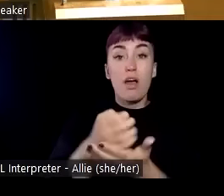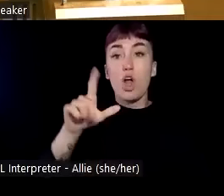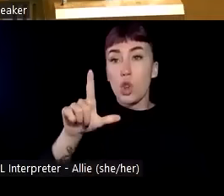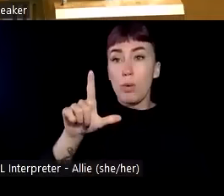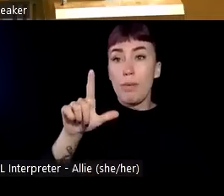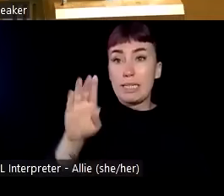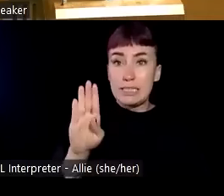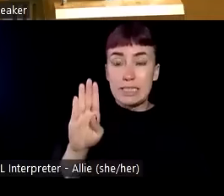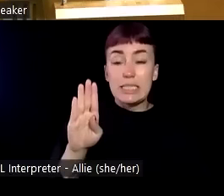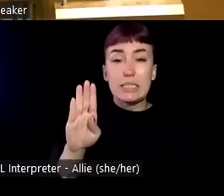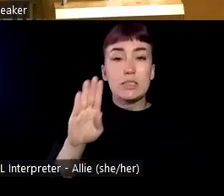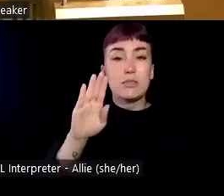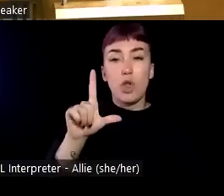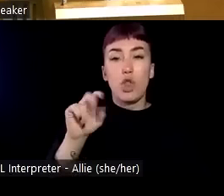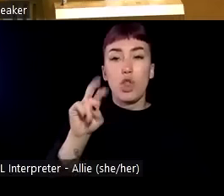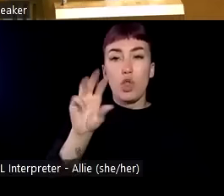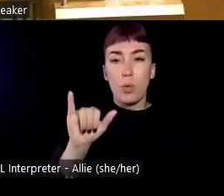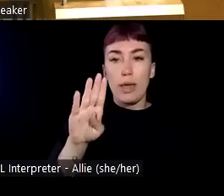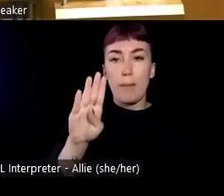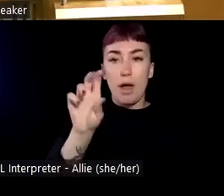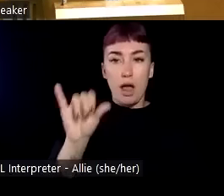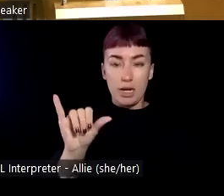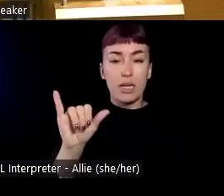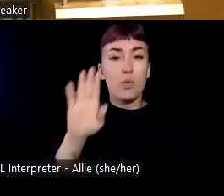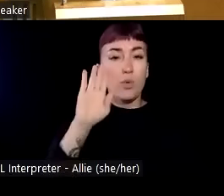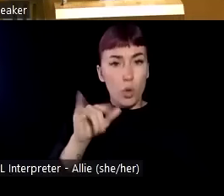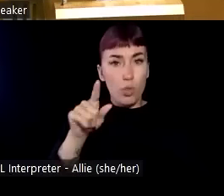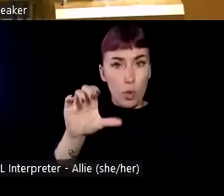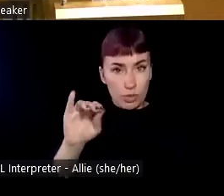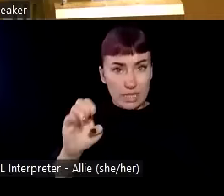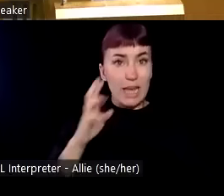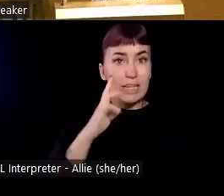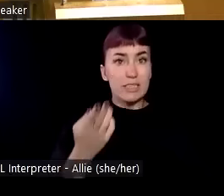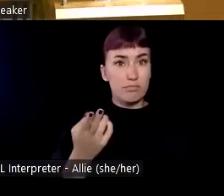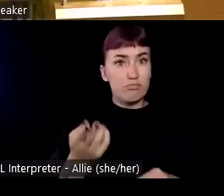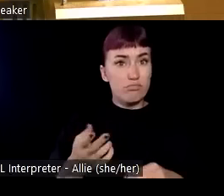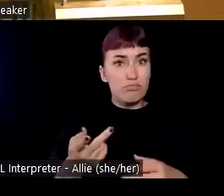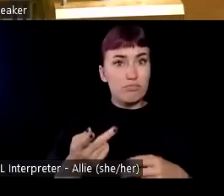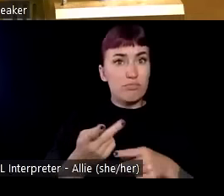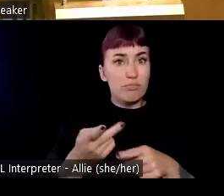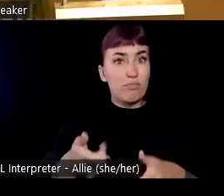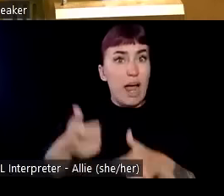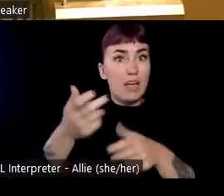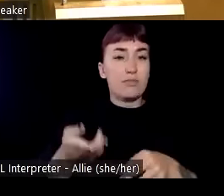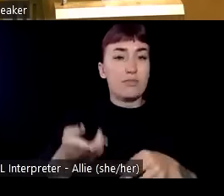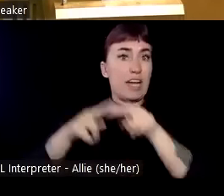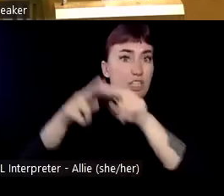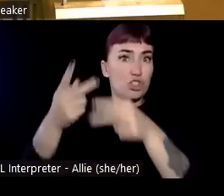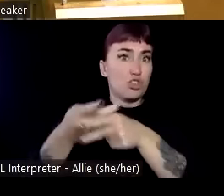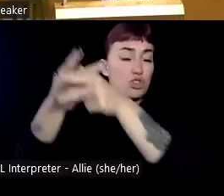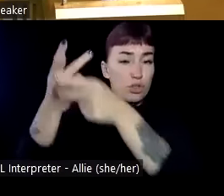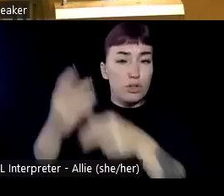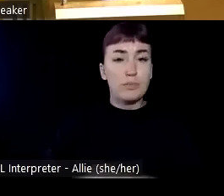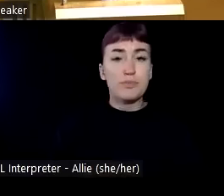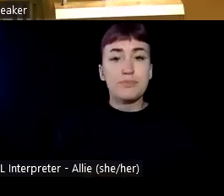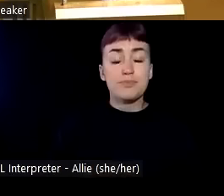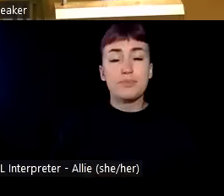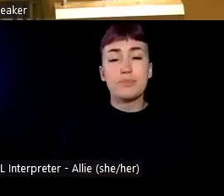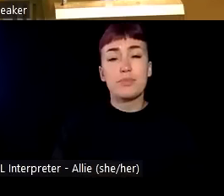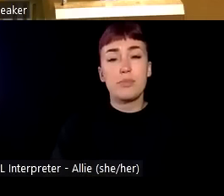disease, we know that those cases progress faster, have higher functional impairment, et cetera. And so this is just to illustrate that when we